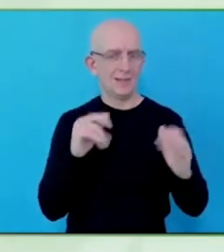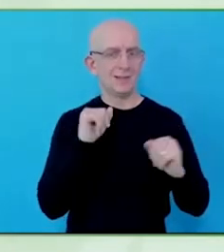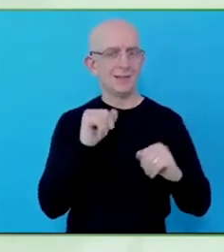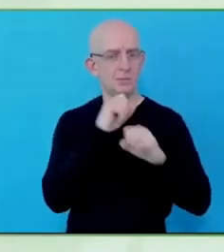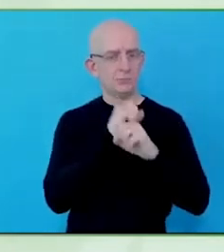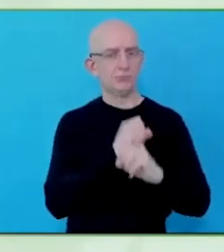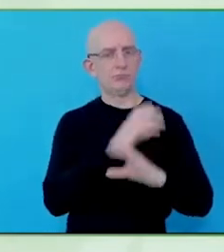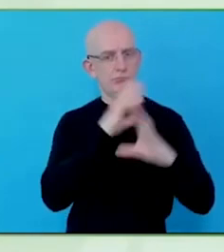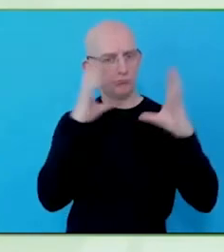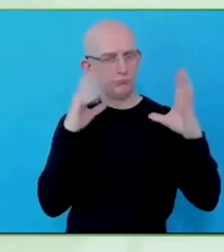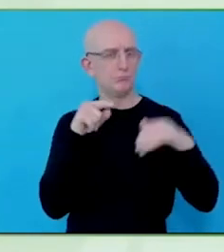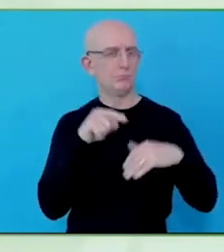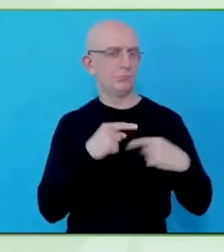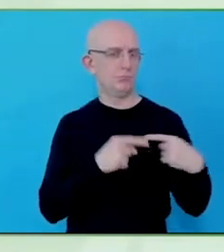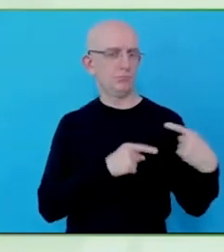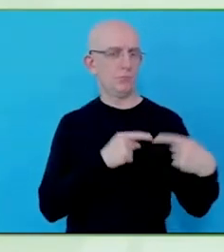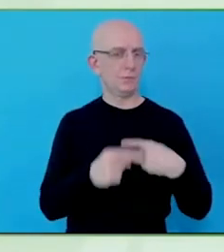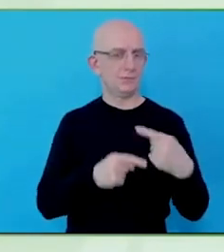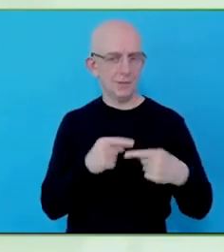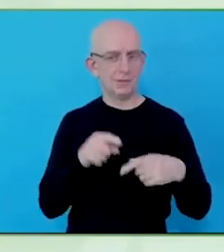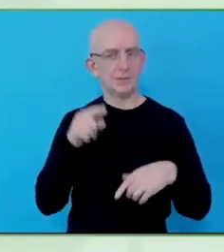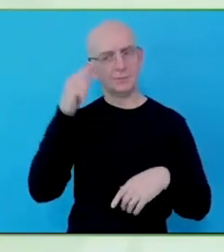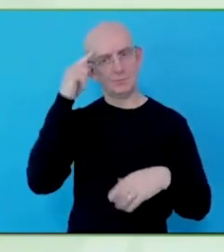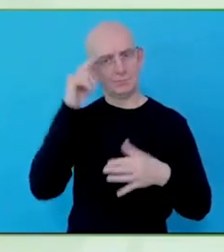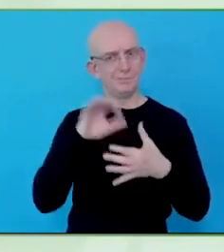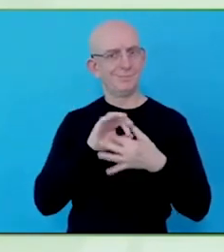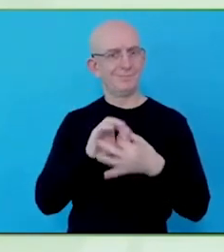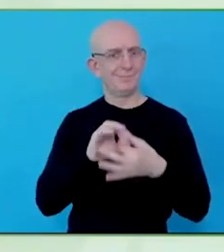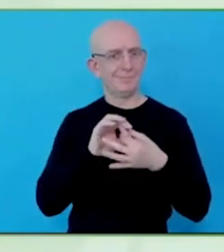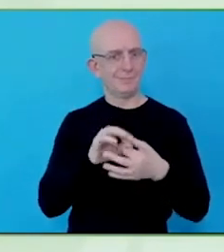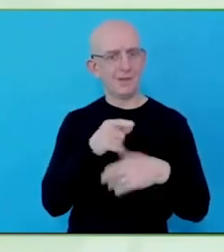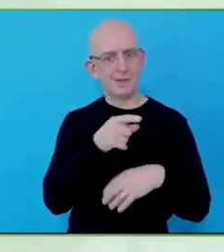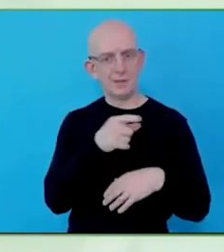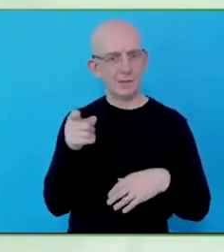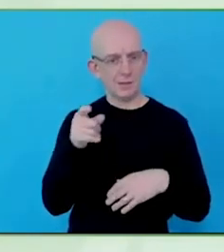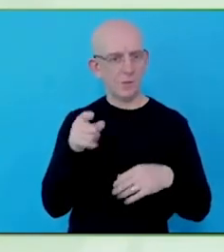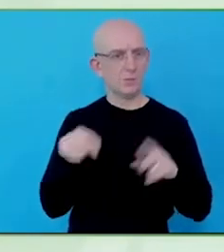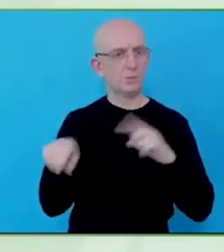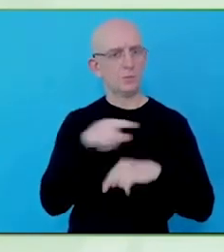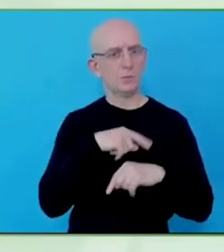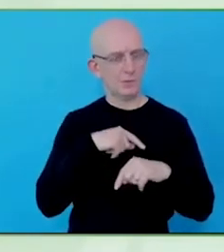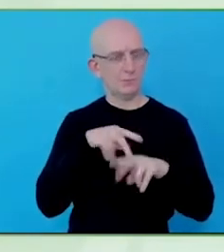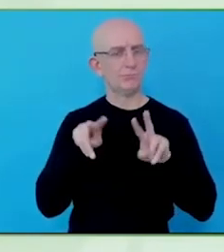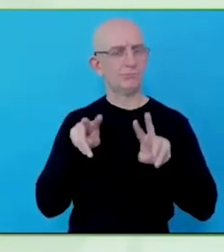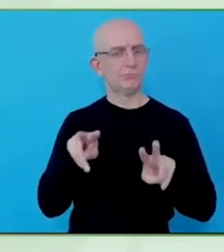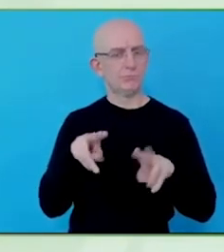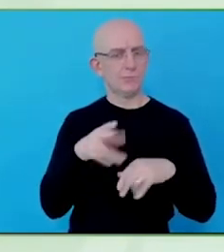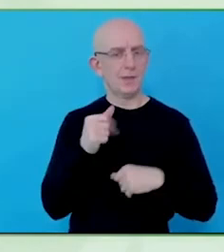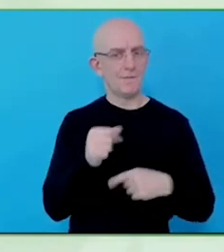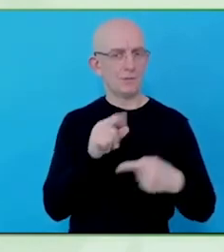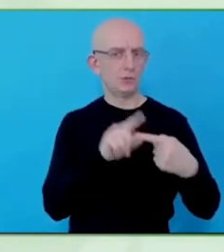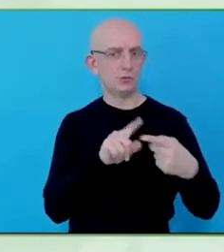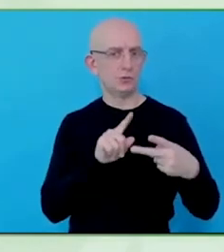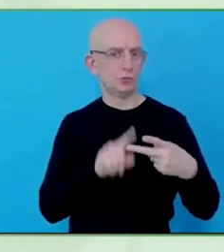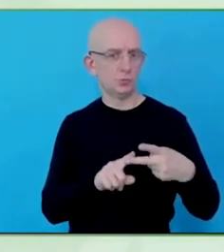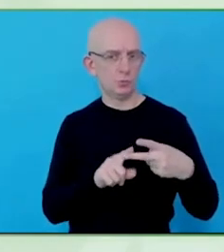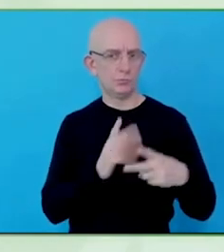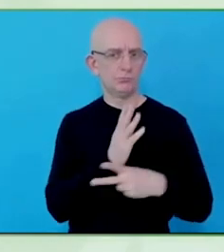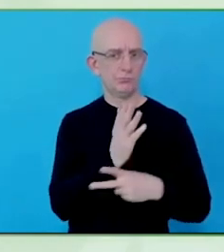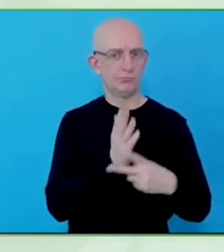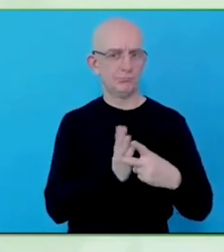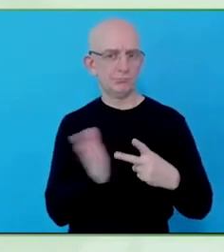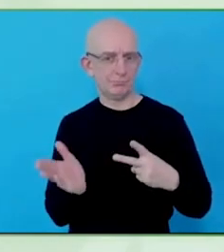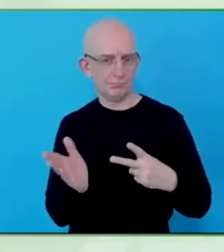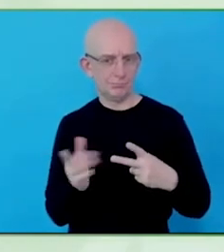It could be a small business, a one-person business, or it could be a large corporation. So depending on the need or the